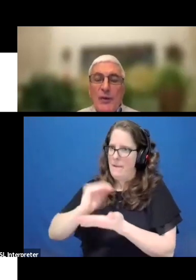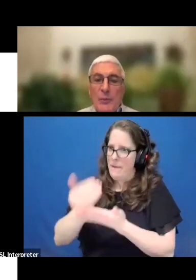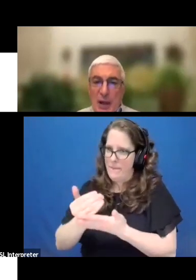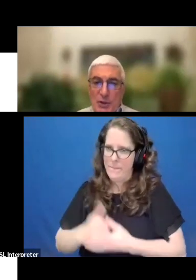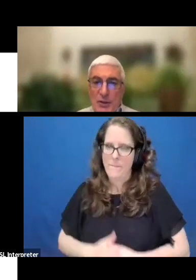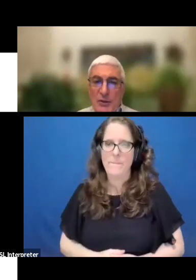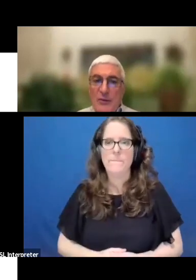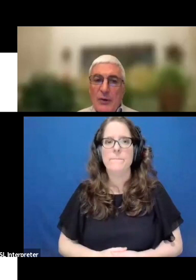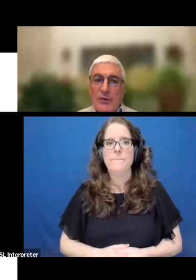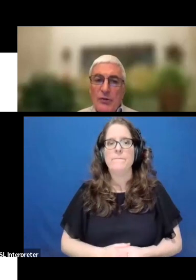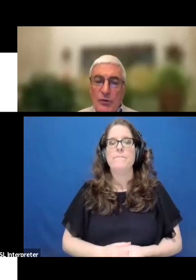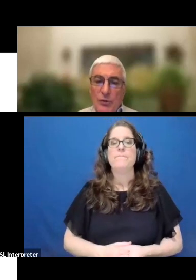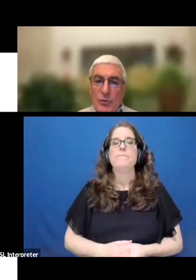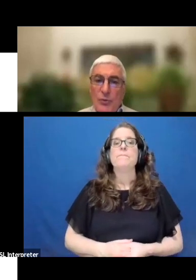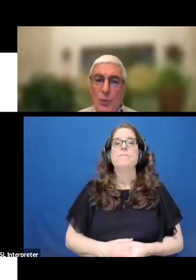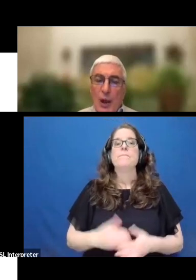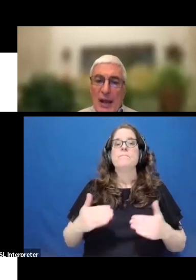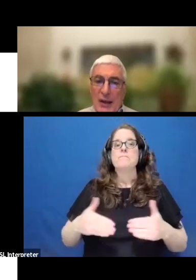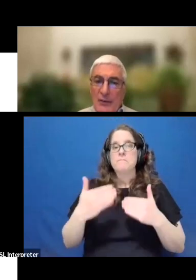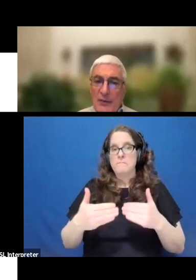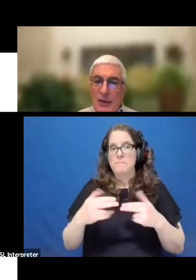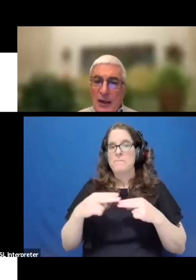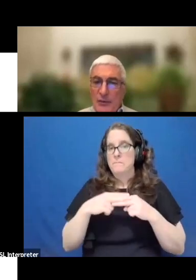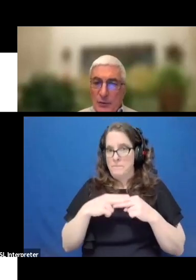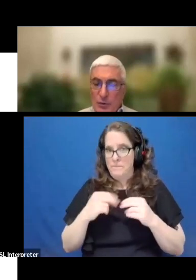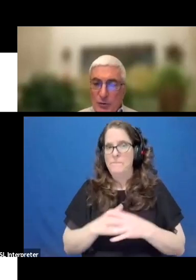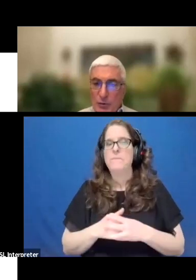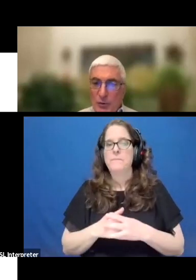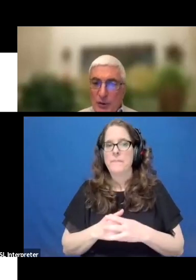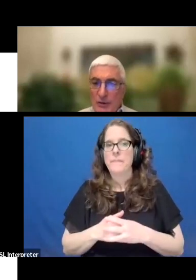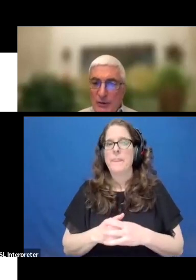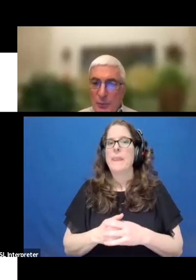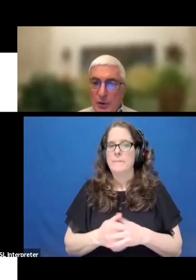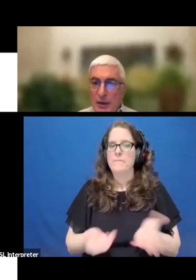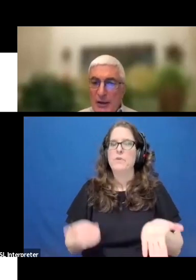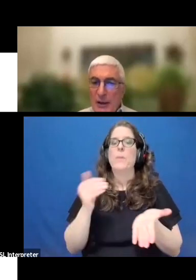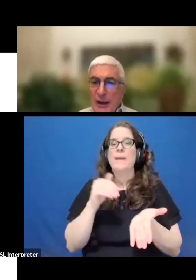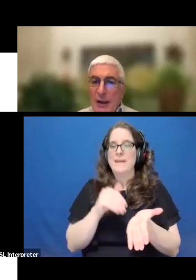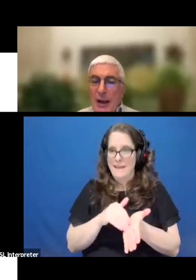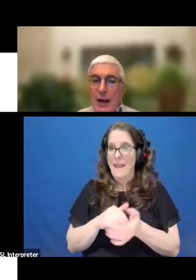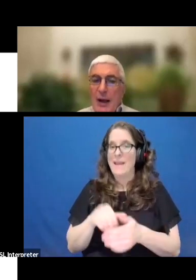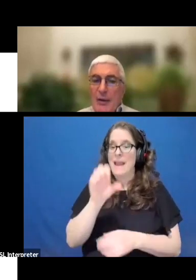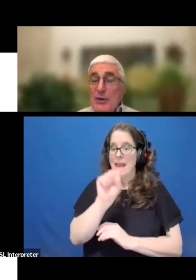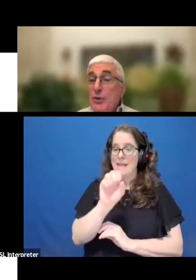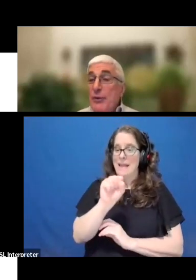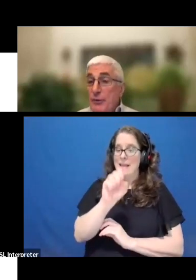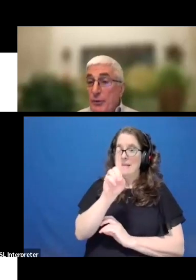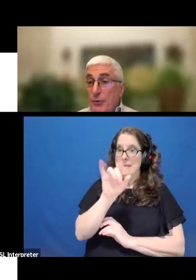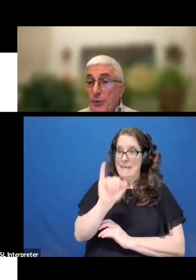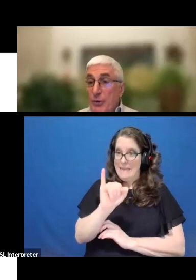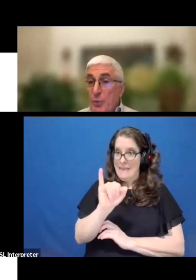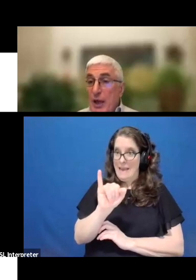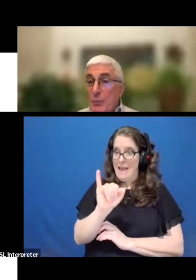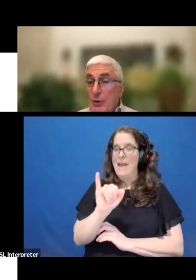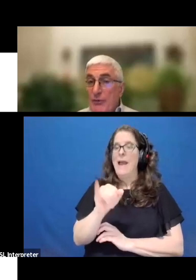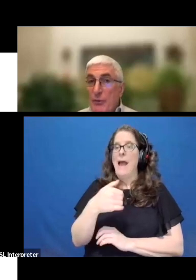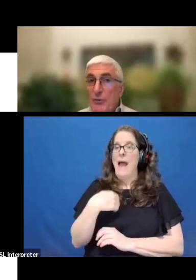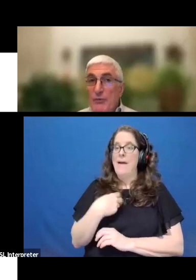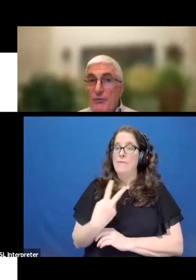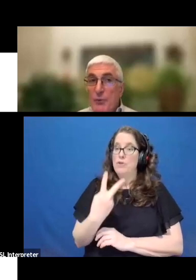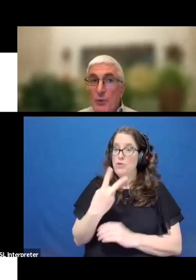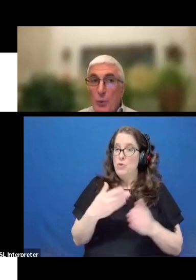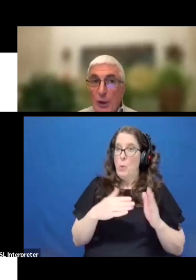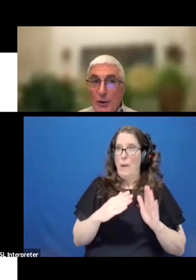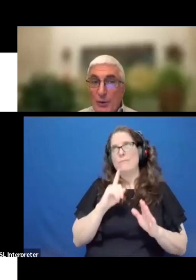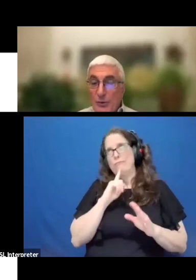So as I mentioned, there are two ways to get Social Security disability. Actually, there's a third way, but it's